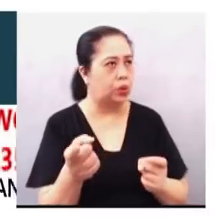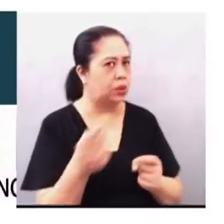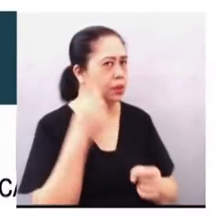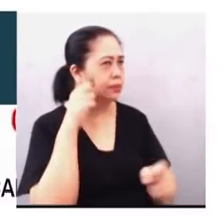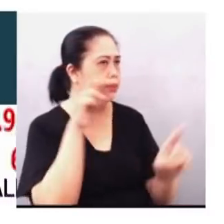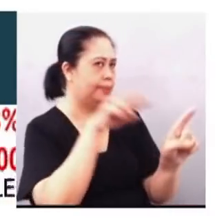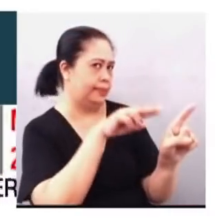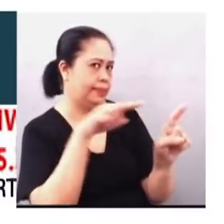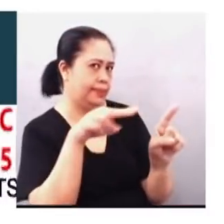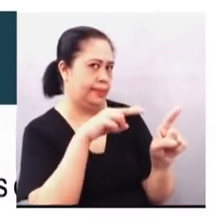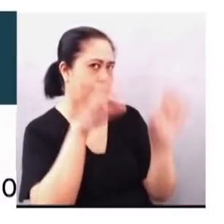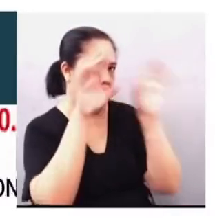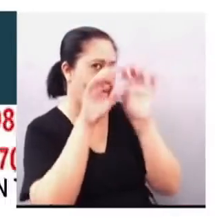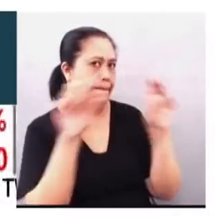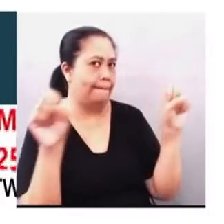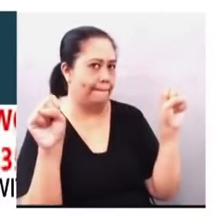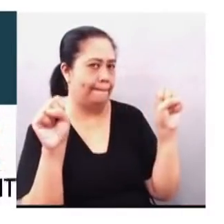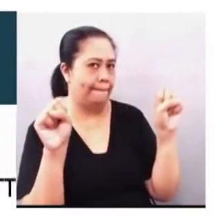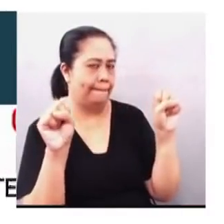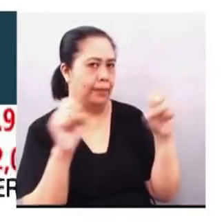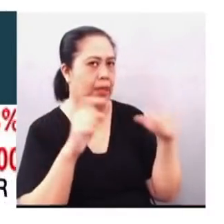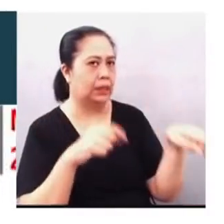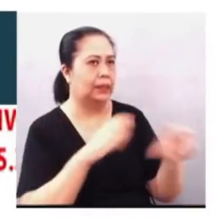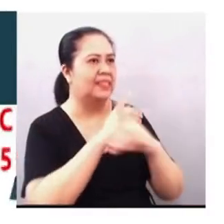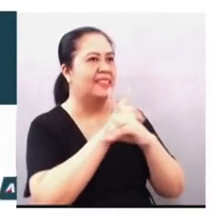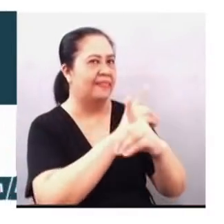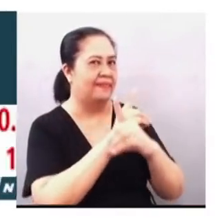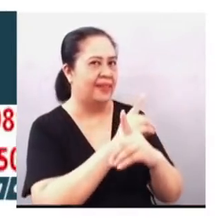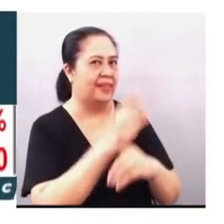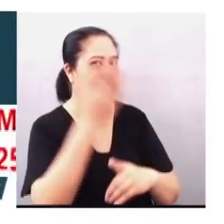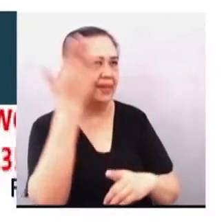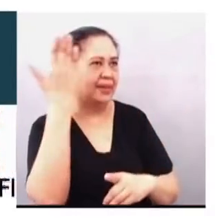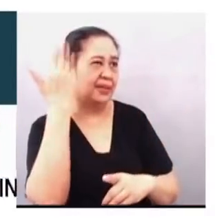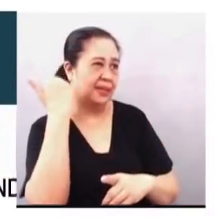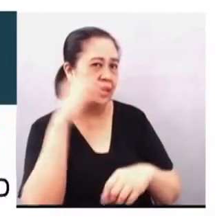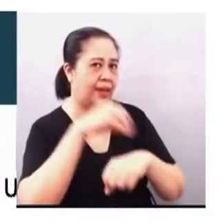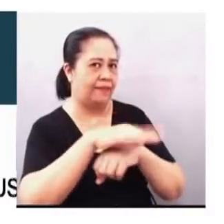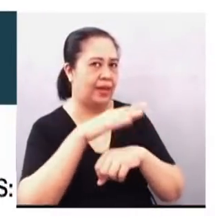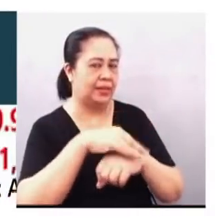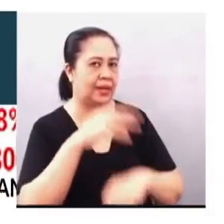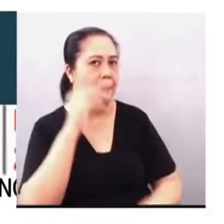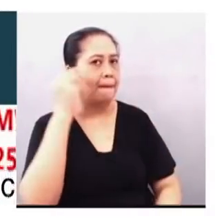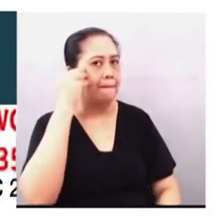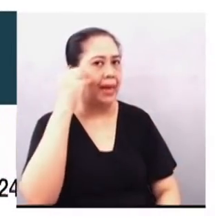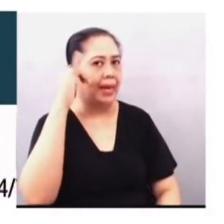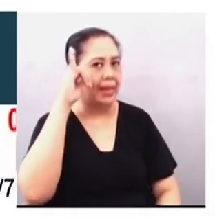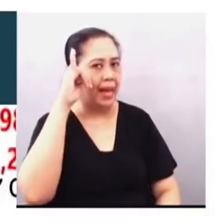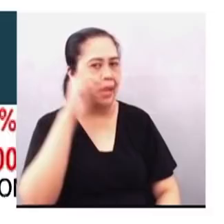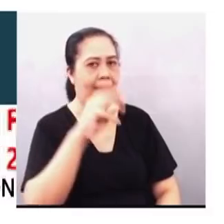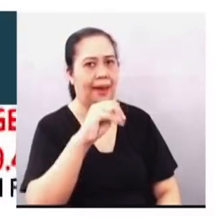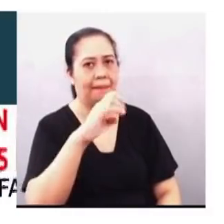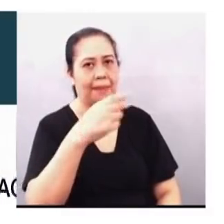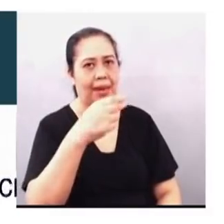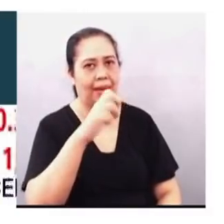that the president is defending his former advisor, Michael Yang. Is that